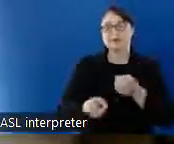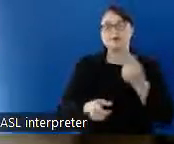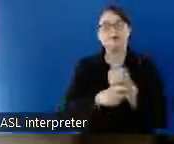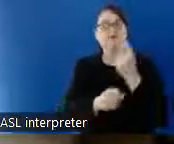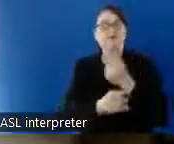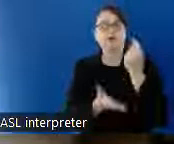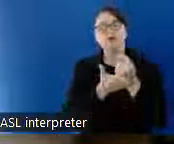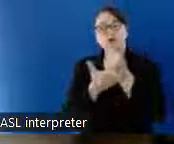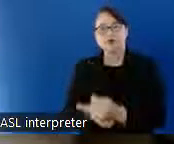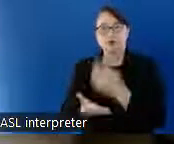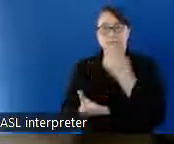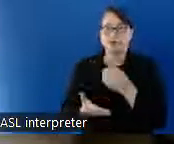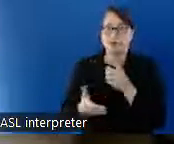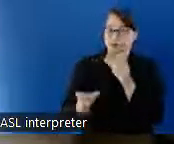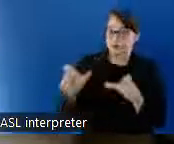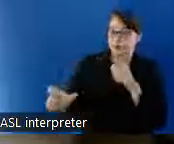they interact with.